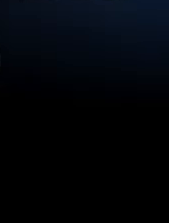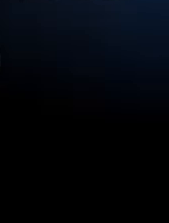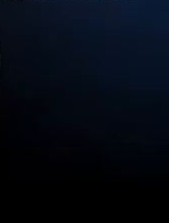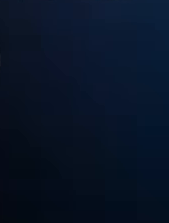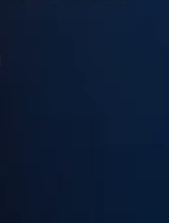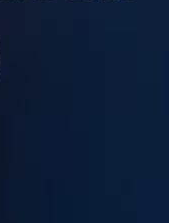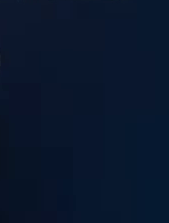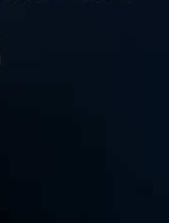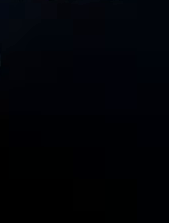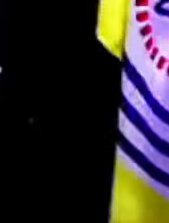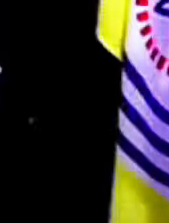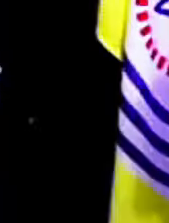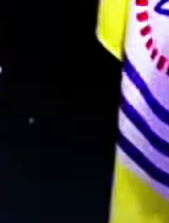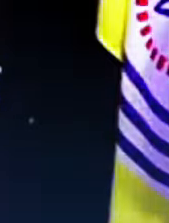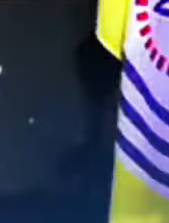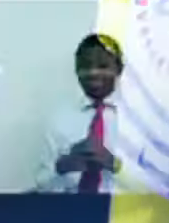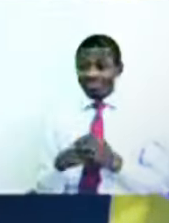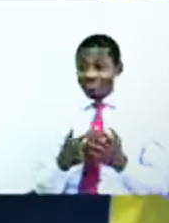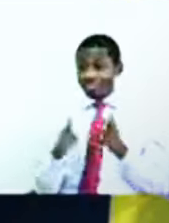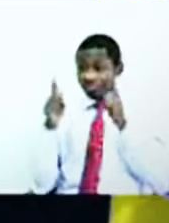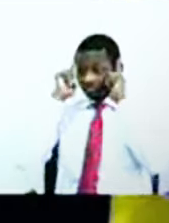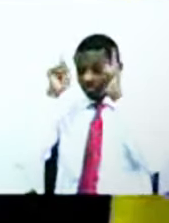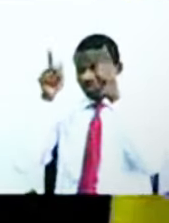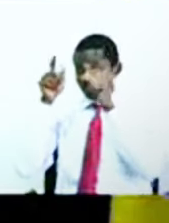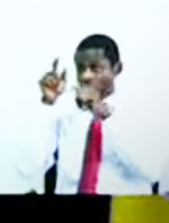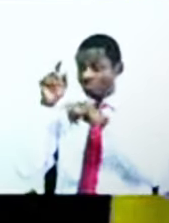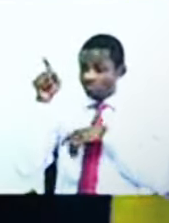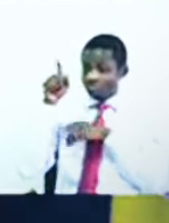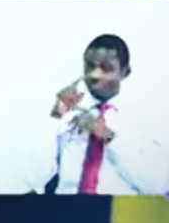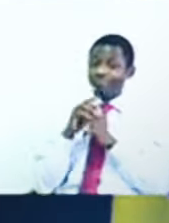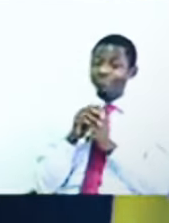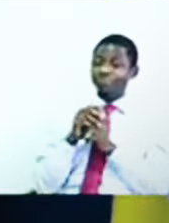Now just lift up your eyes and look at me.